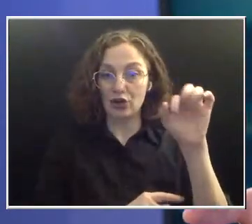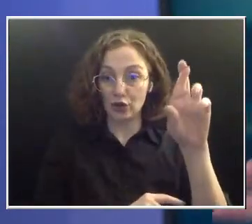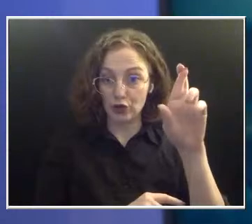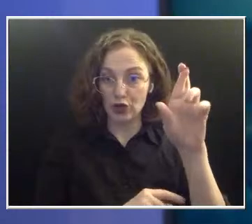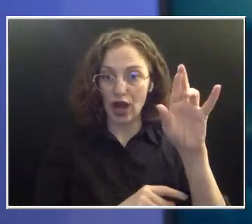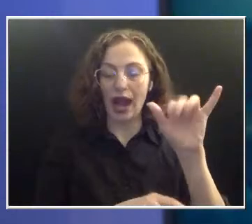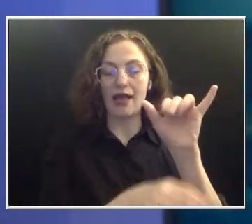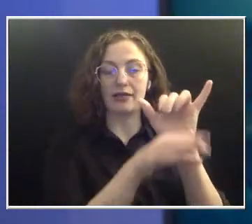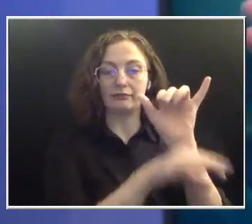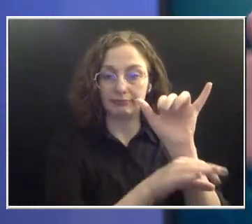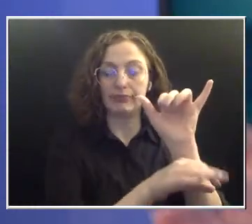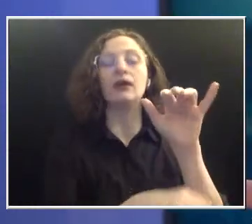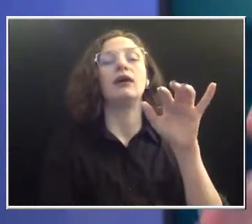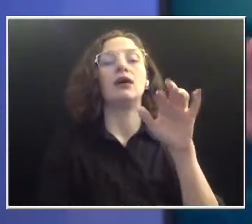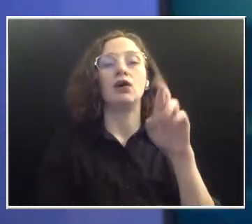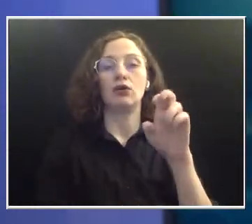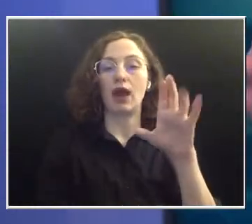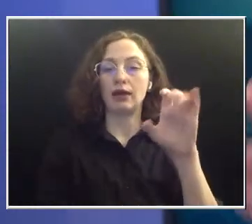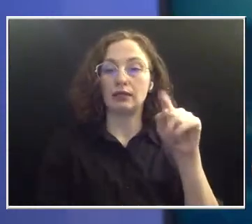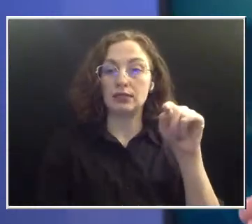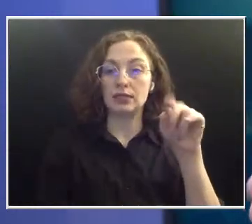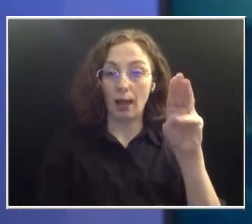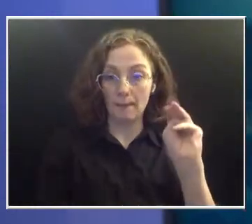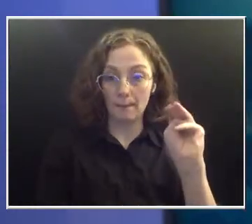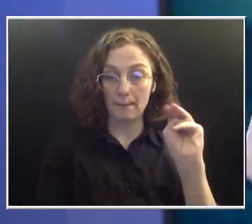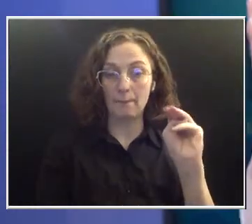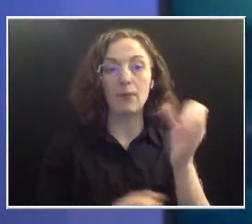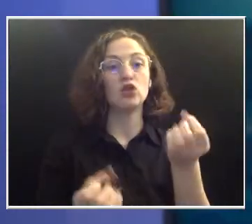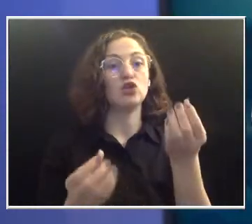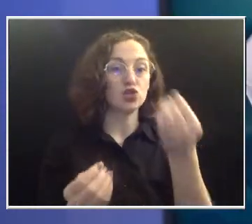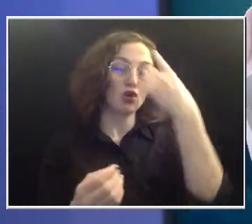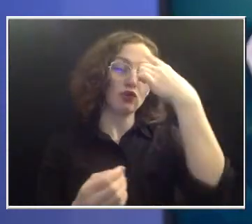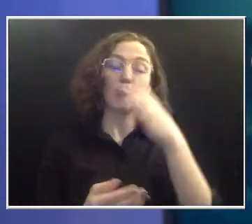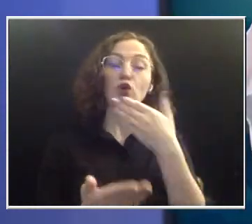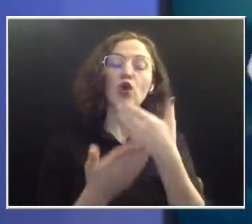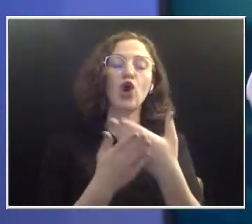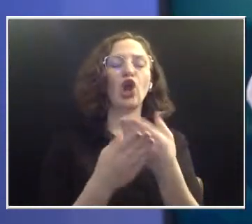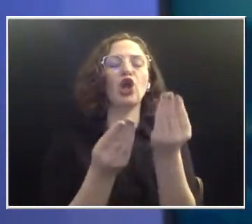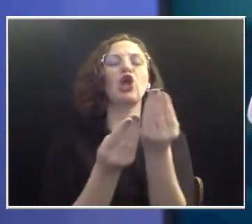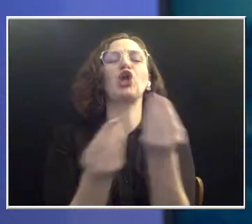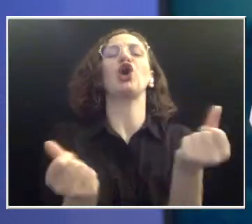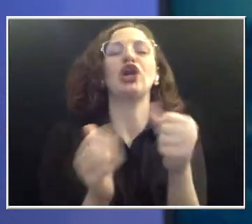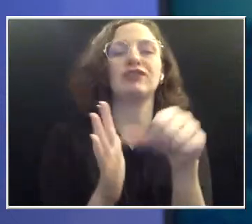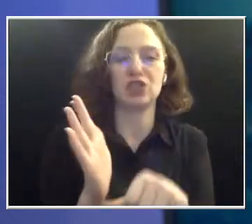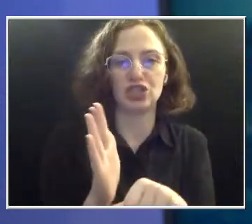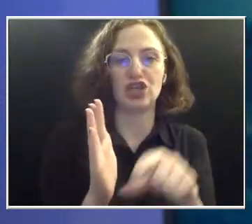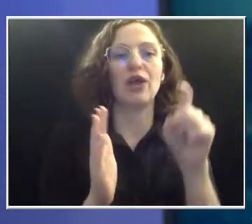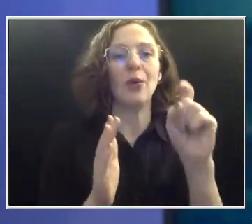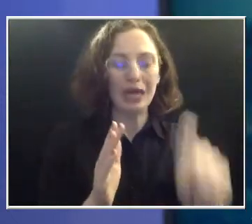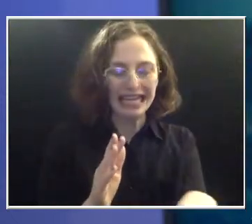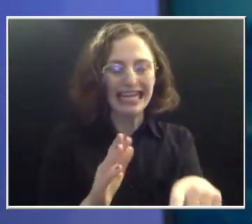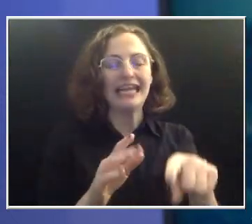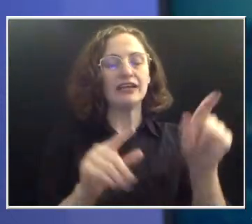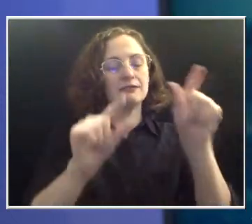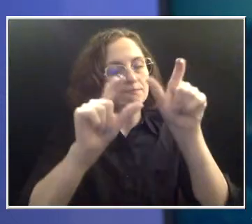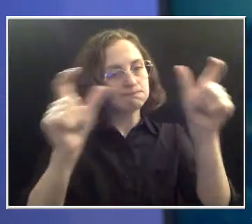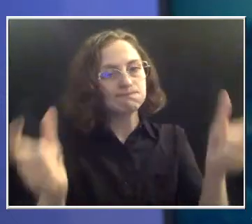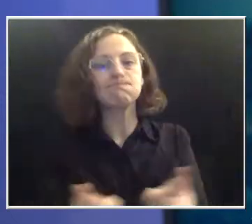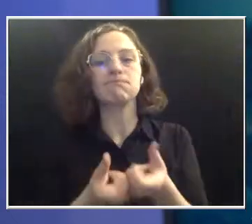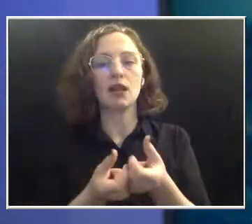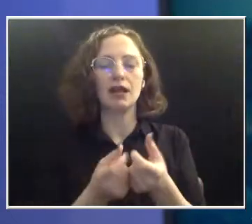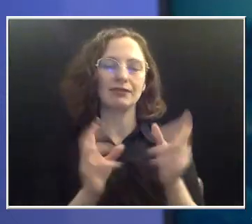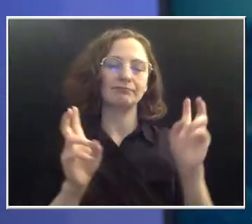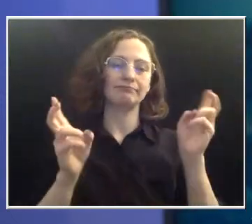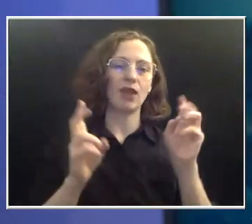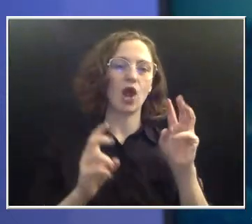curative surgery, we have to be able to get wide margins around that. So you can imagine if you have these really important structures that are so close, if you have